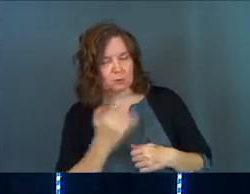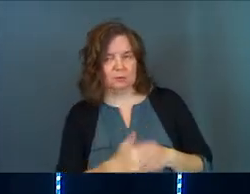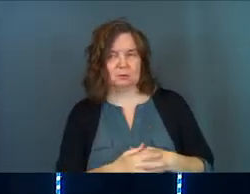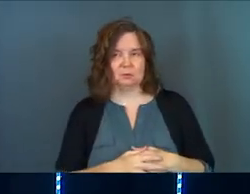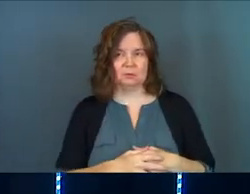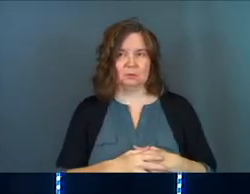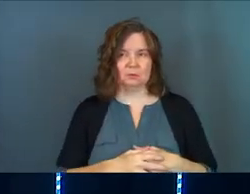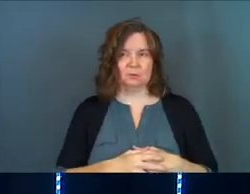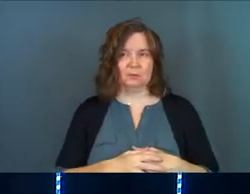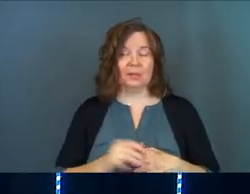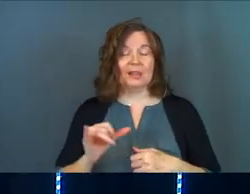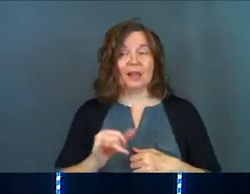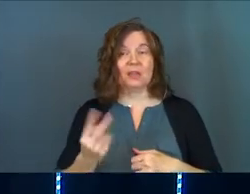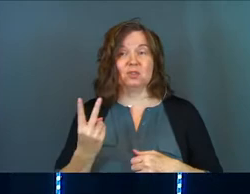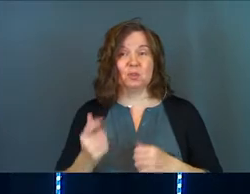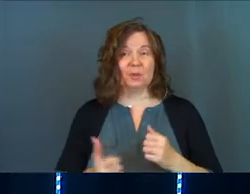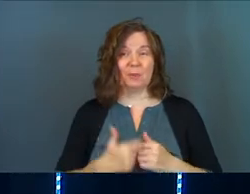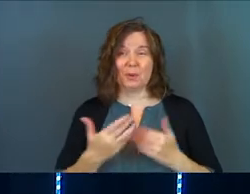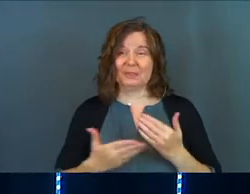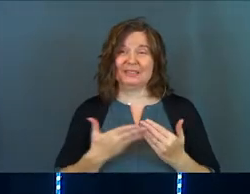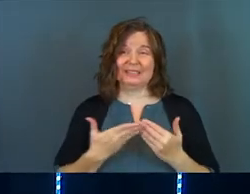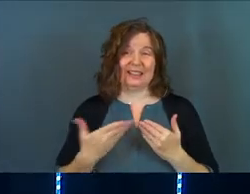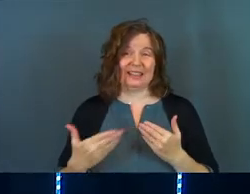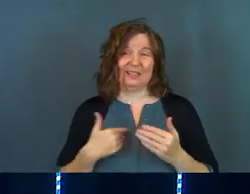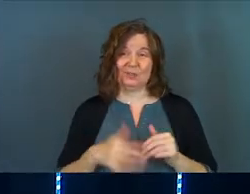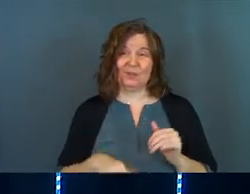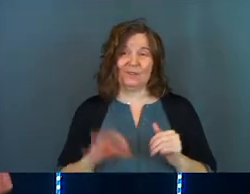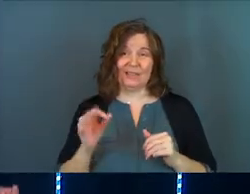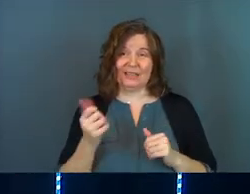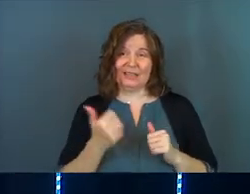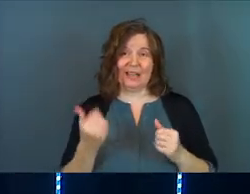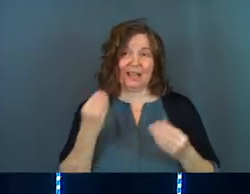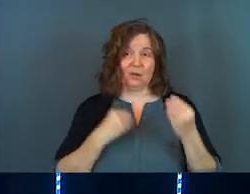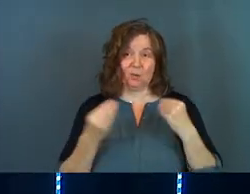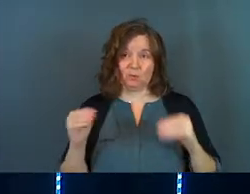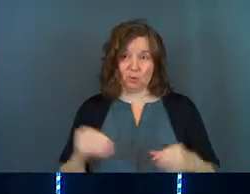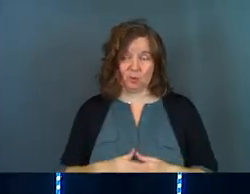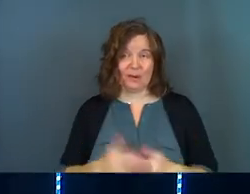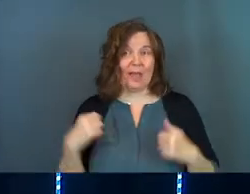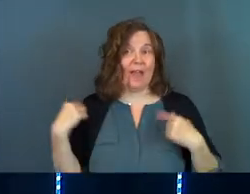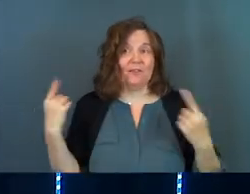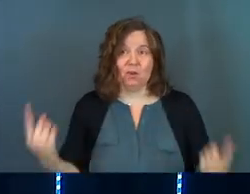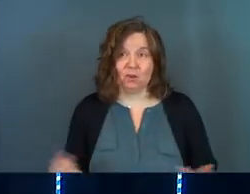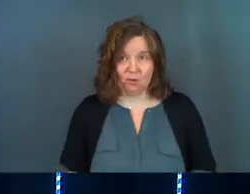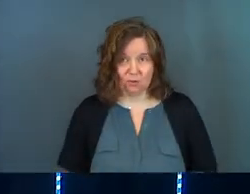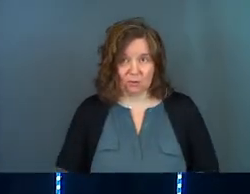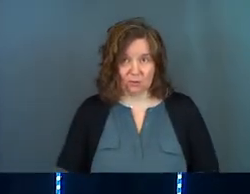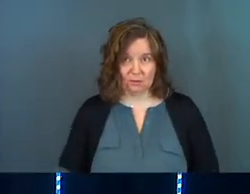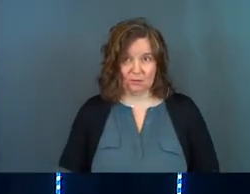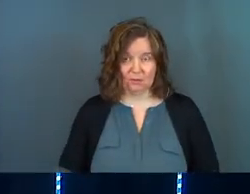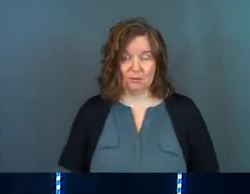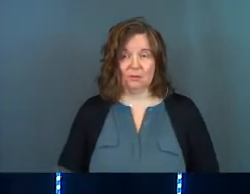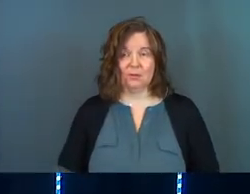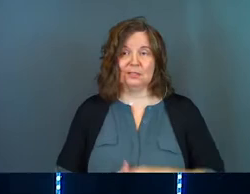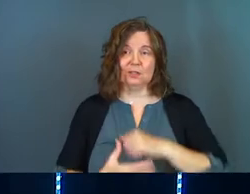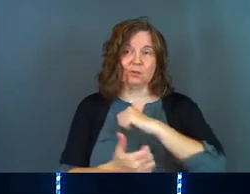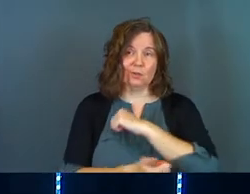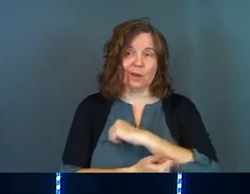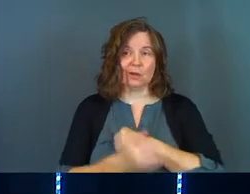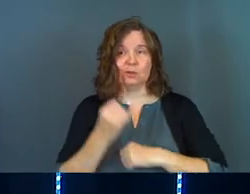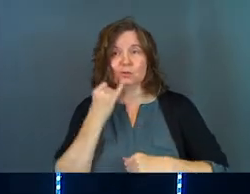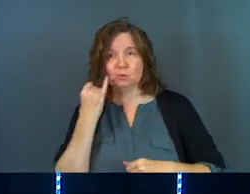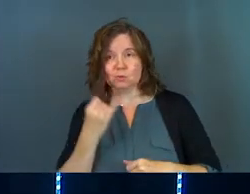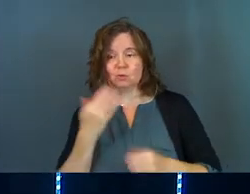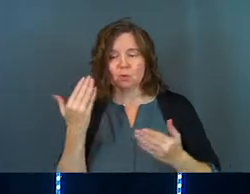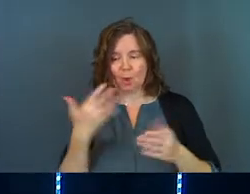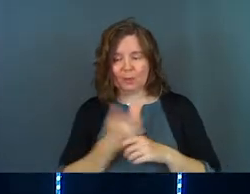juice. Like, two of the most easy things to find in any grocery store ever. Here's a cracker, here's some